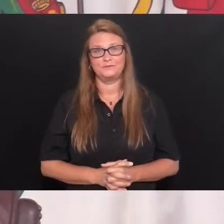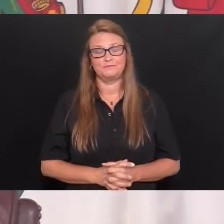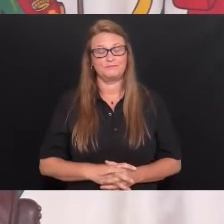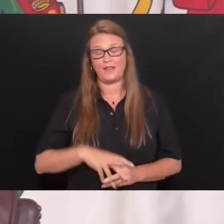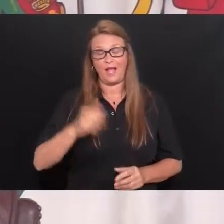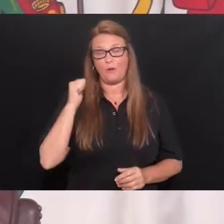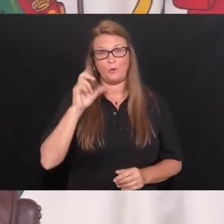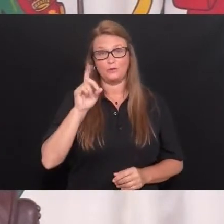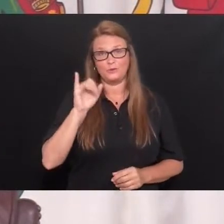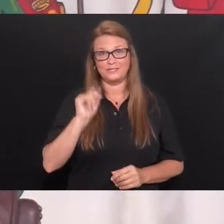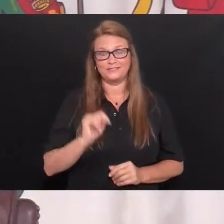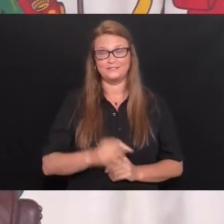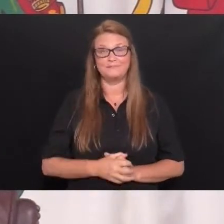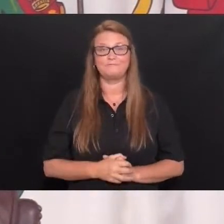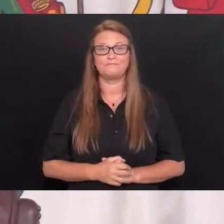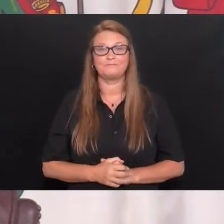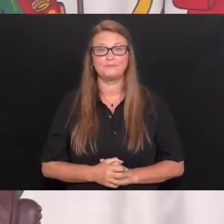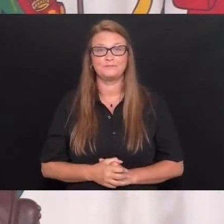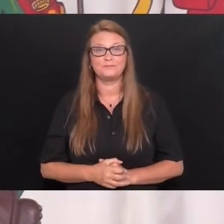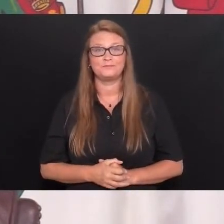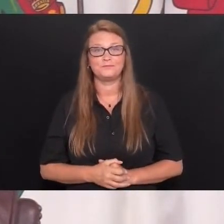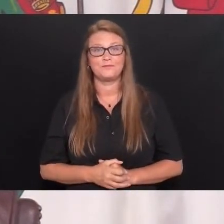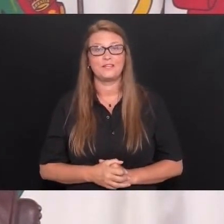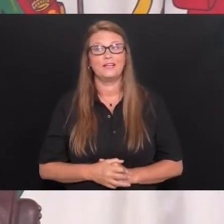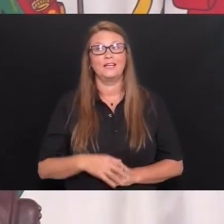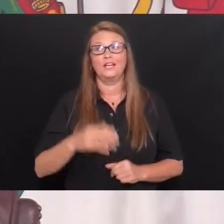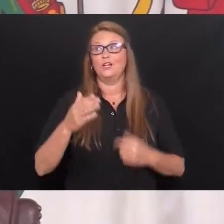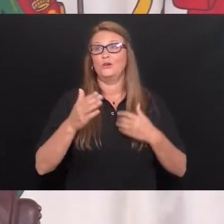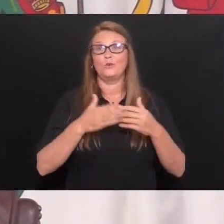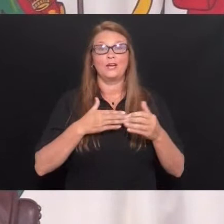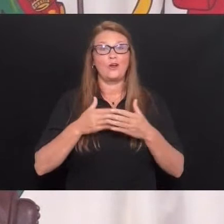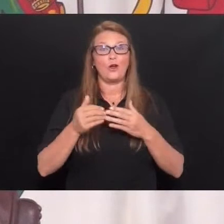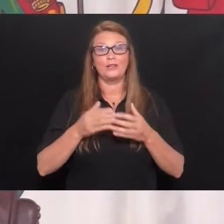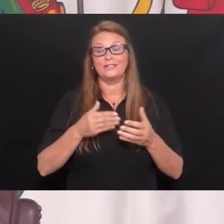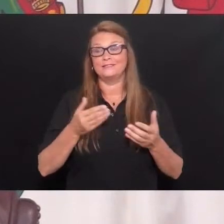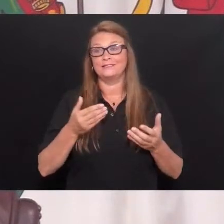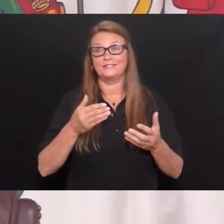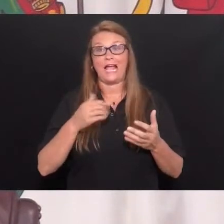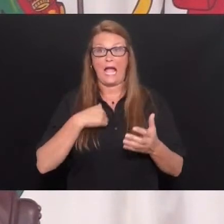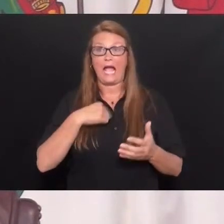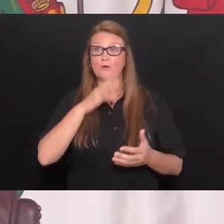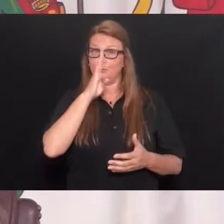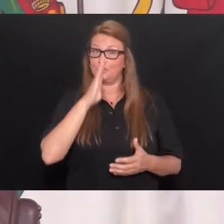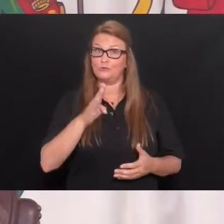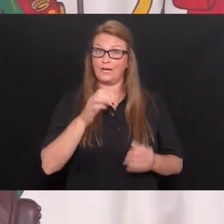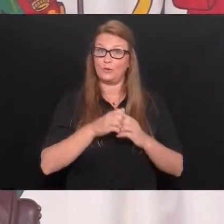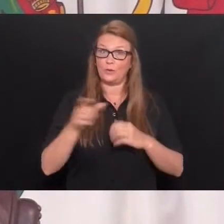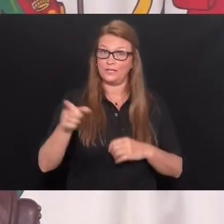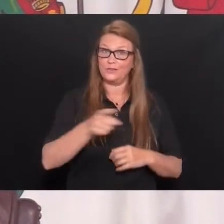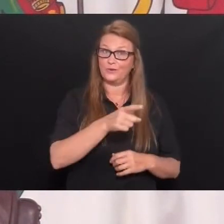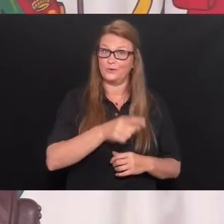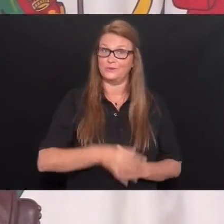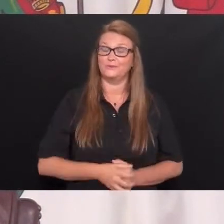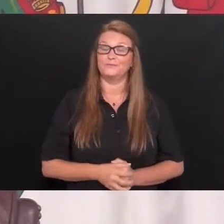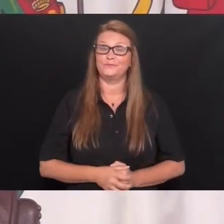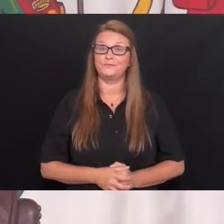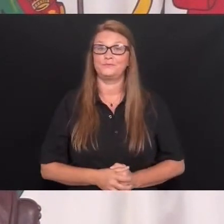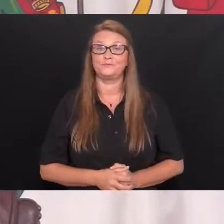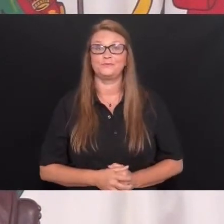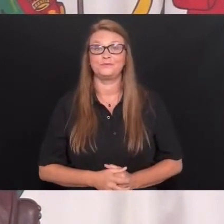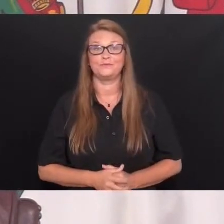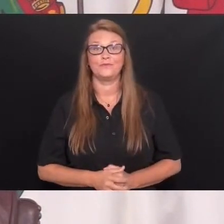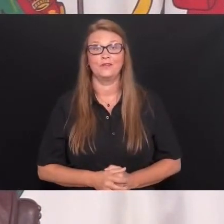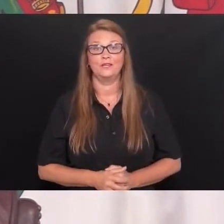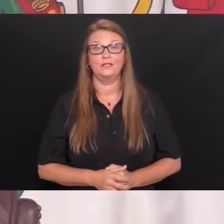way. I'm not going to do it. No matter how bad it hurts or whatever, I'm not going to do it. Now, with that,